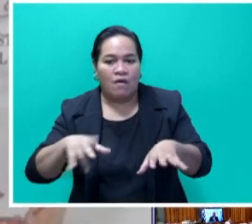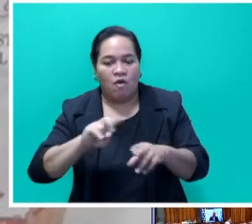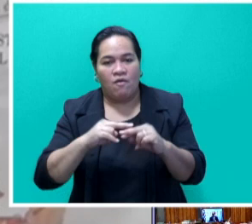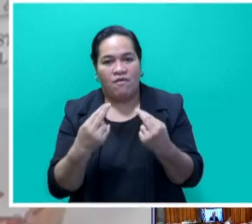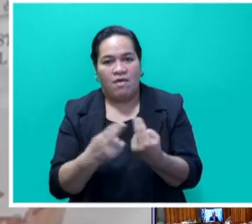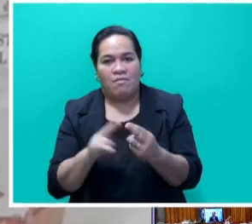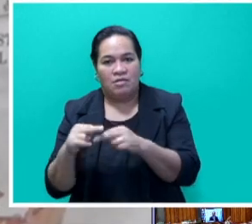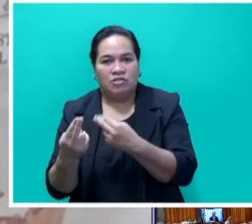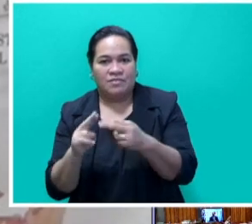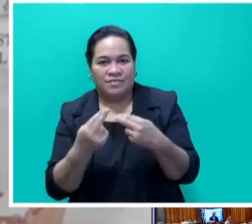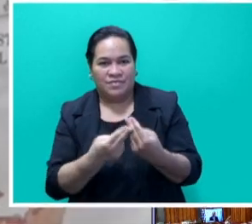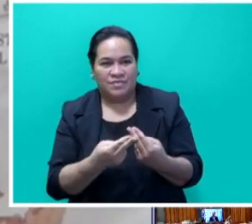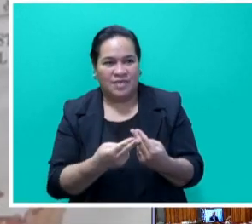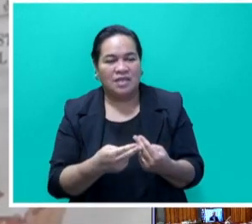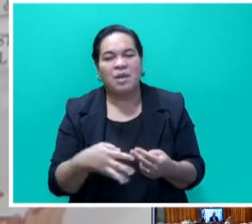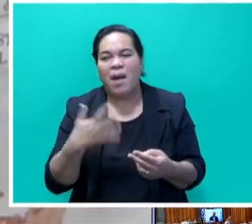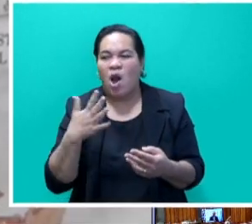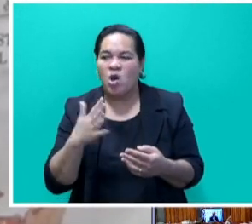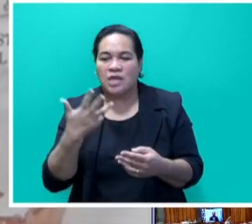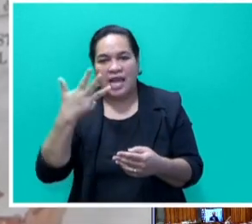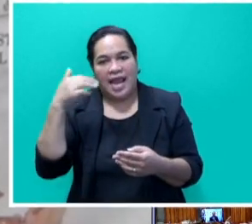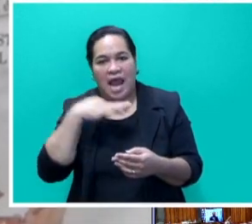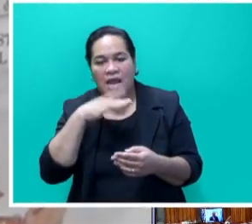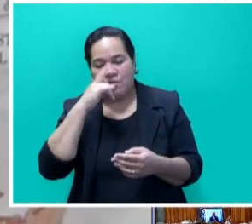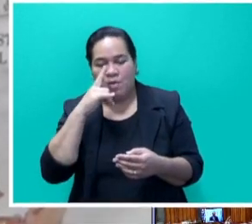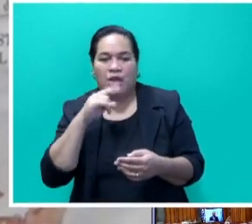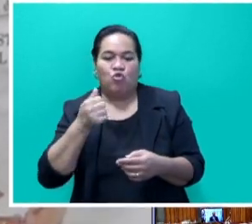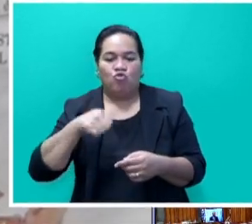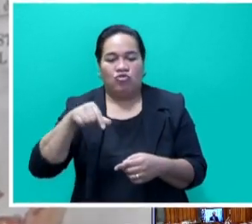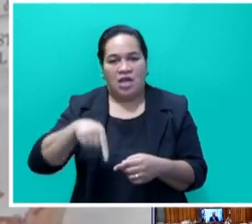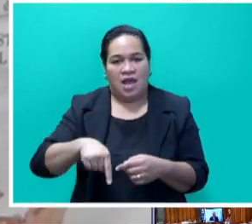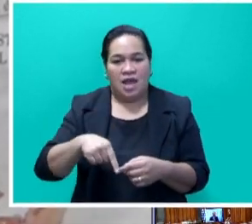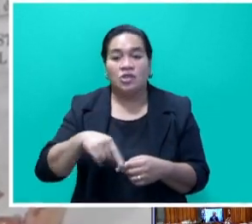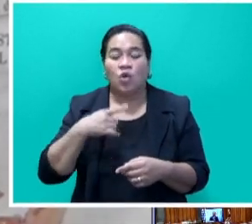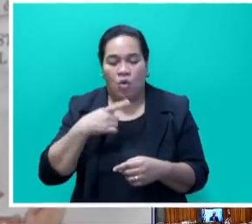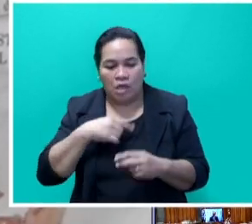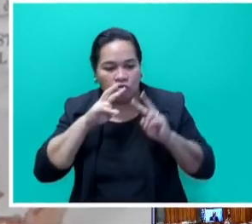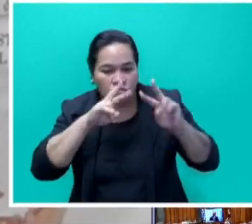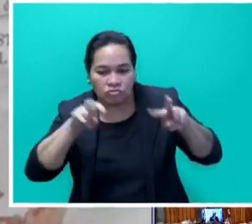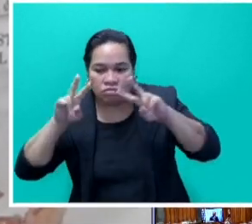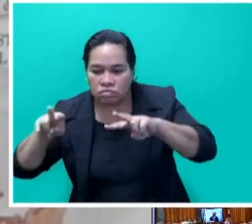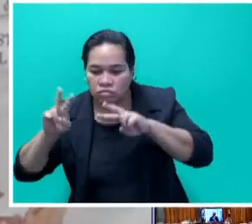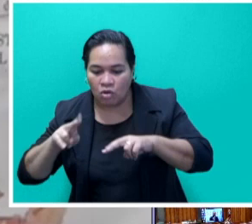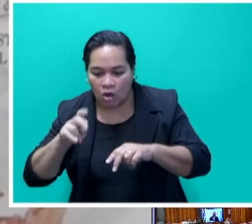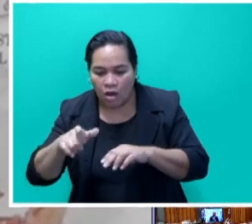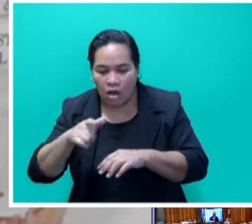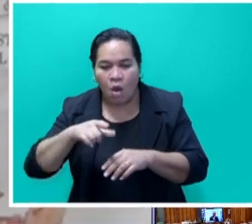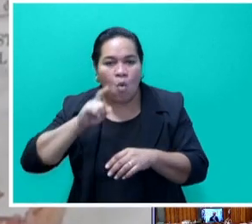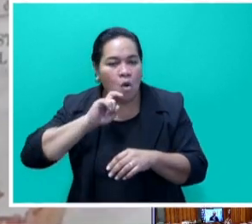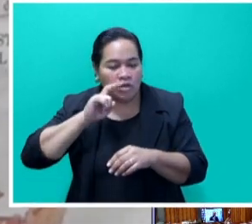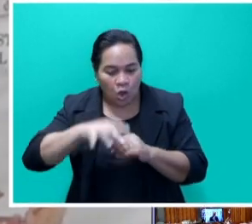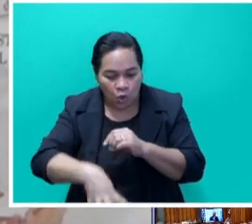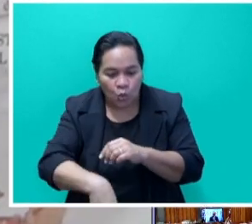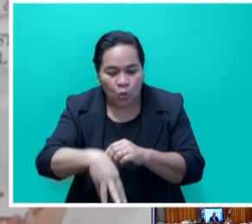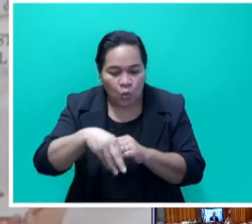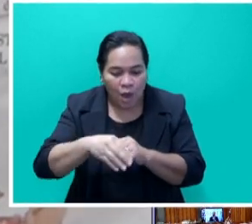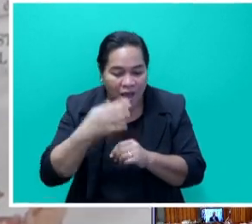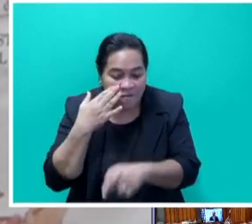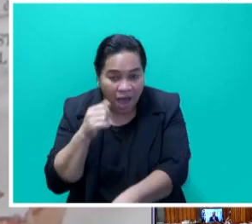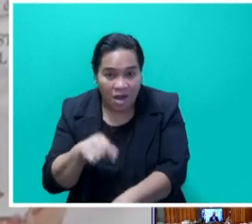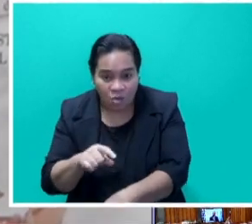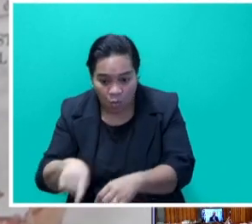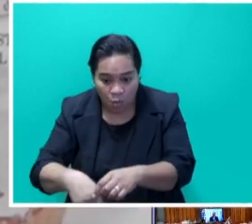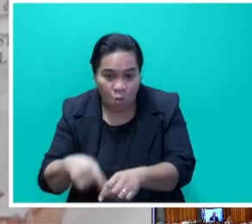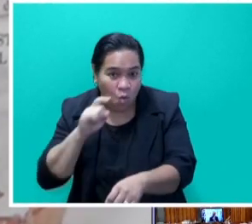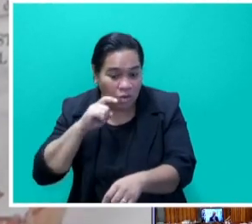for slightly below 900 people. So this emphasis on groundwater extraction and use for the benefit of people will continue. And we are